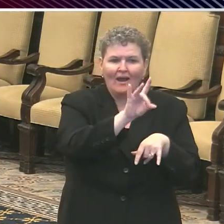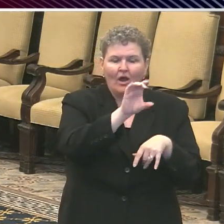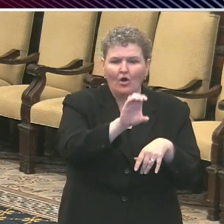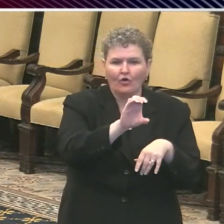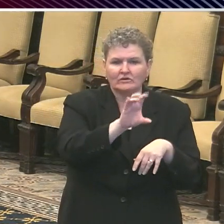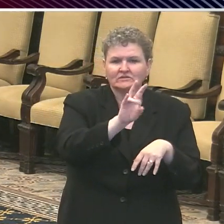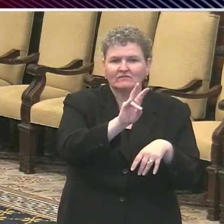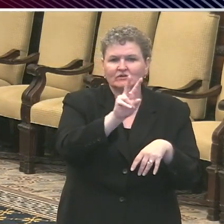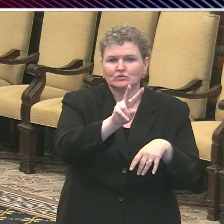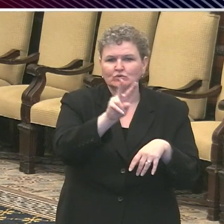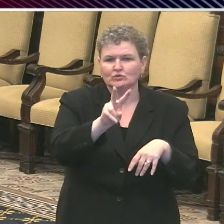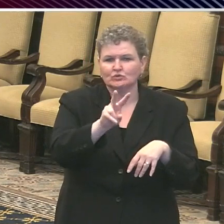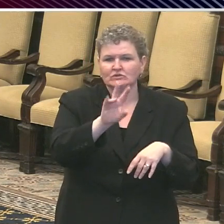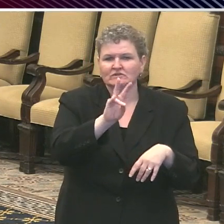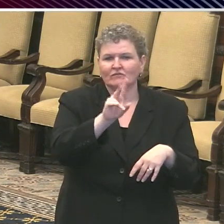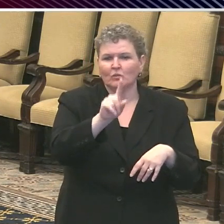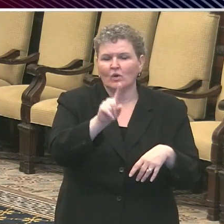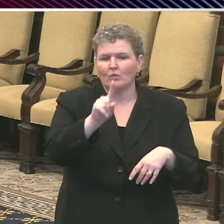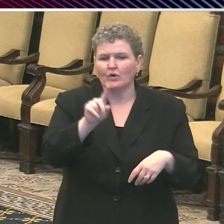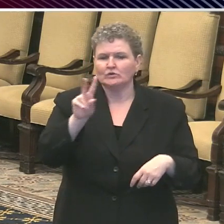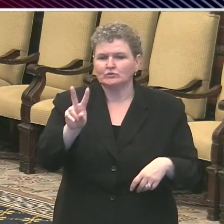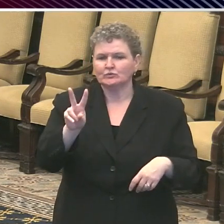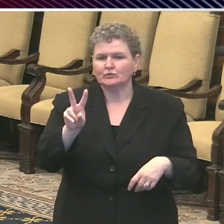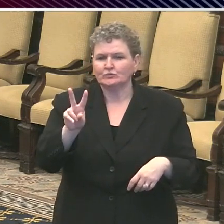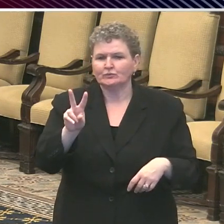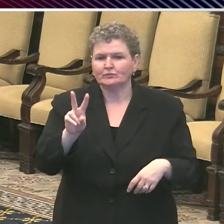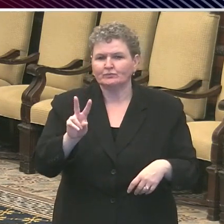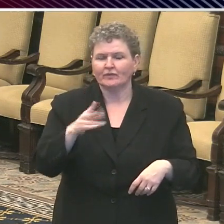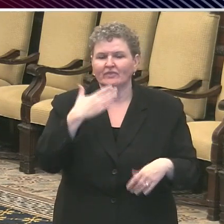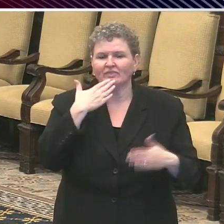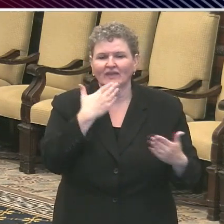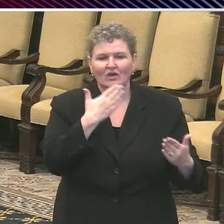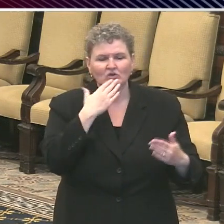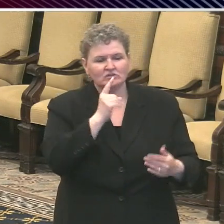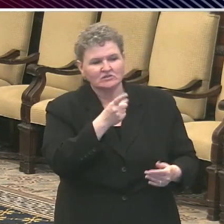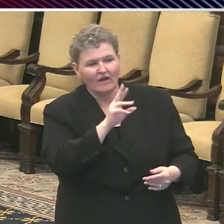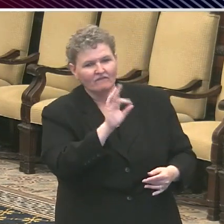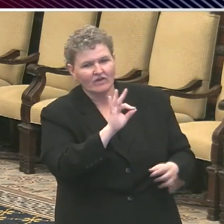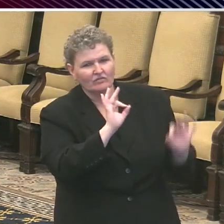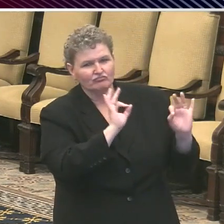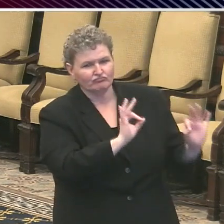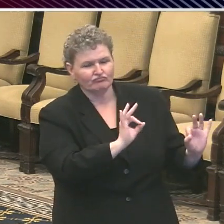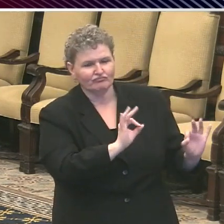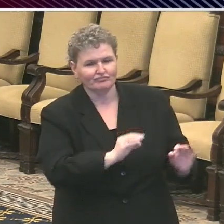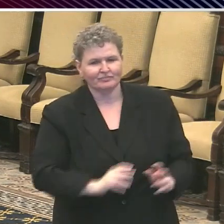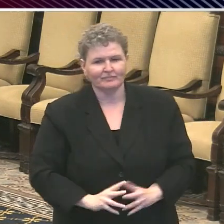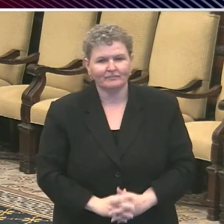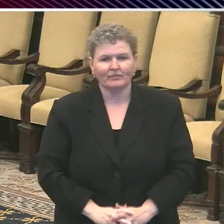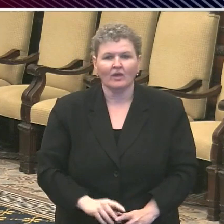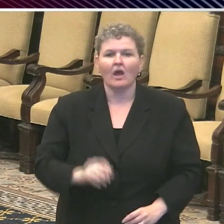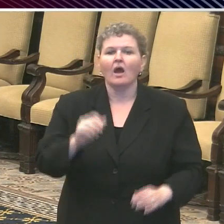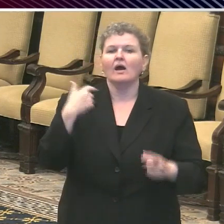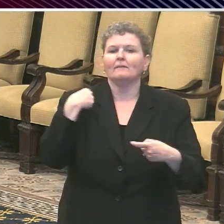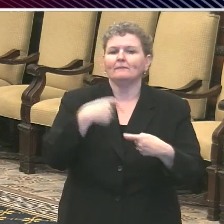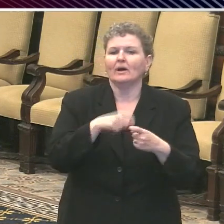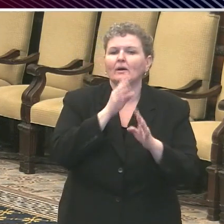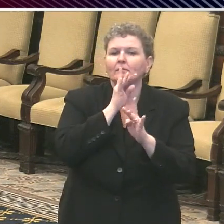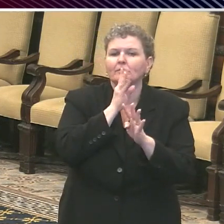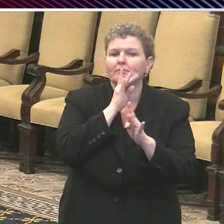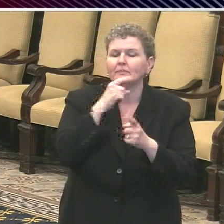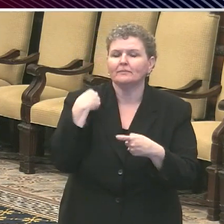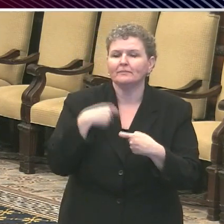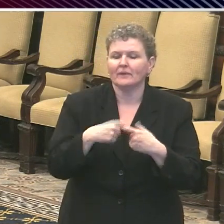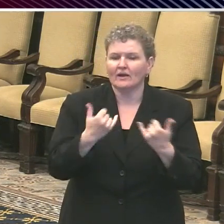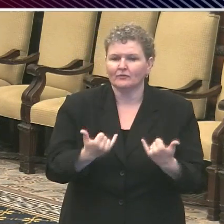1-800-722-7112. Thanks. Thank you, Dr. Farley. We are now going to move to Armando, who will deliver the Spanish